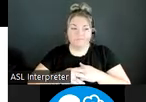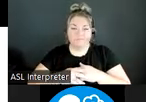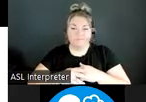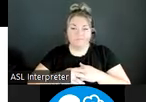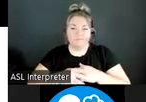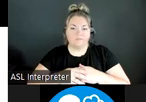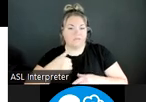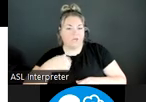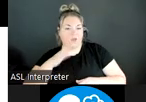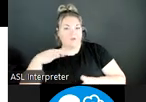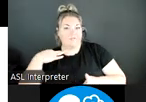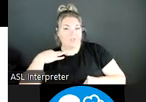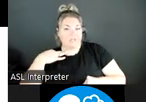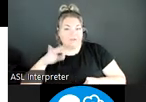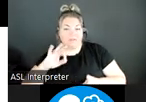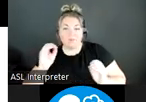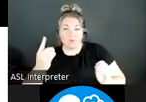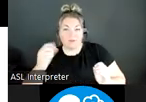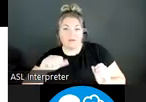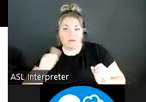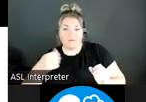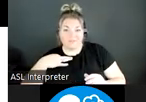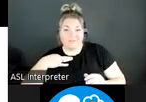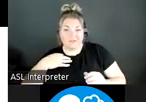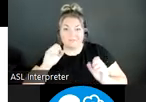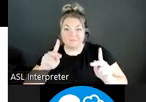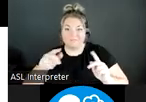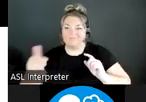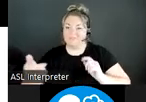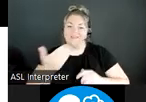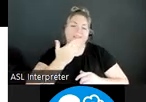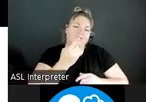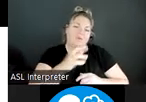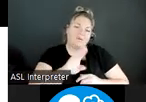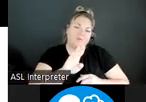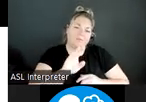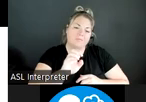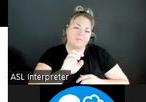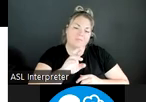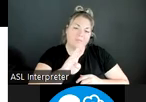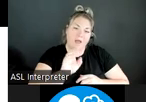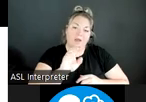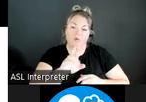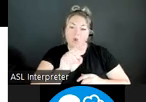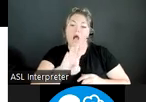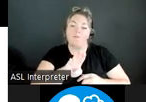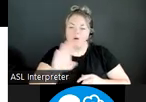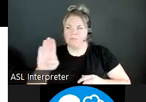I'll volunteer if nobody else does. Thank you, Dr. Bob. Dr. Rob,